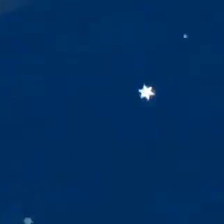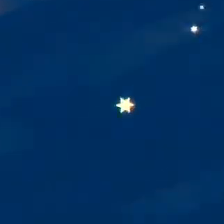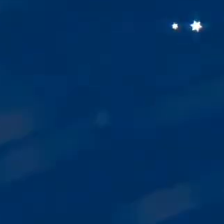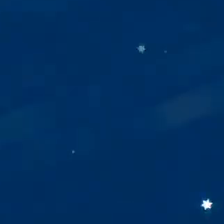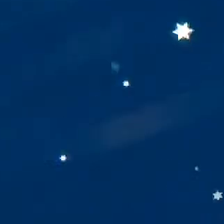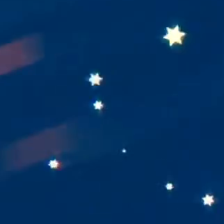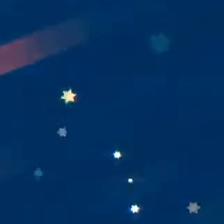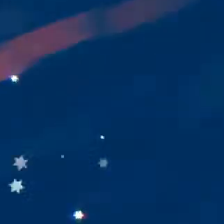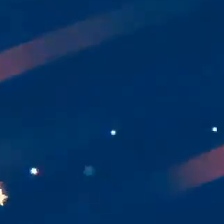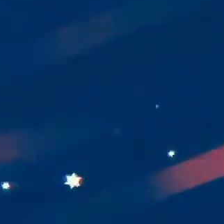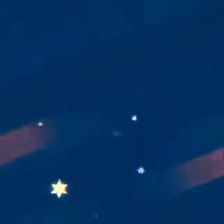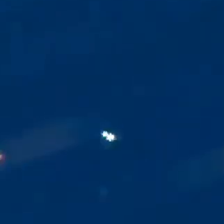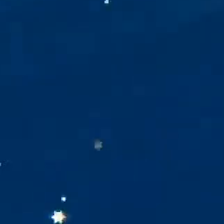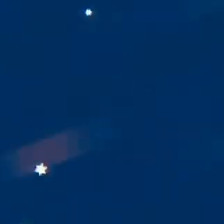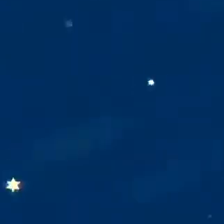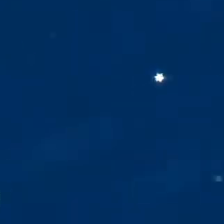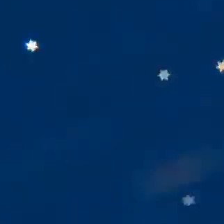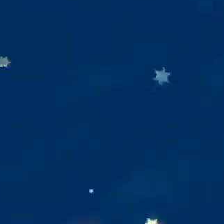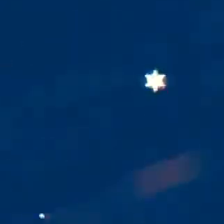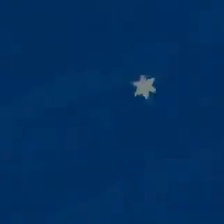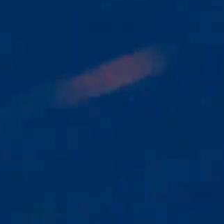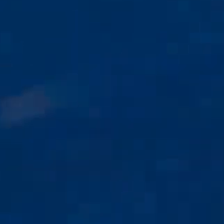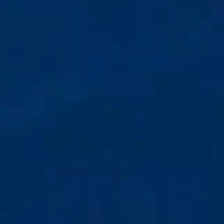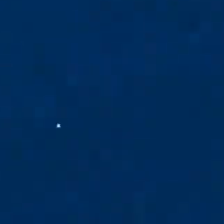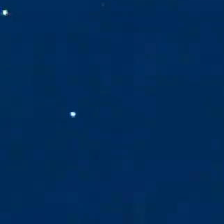what superhero doesn't wear a mask?